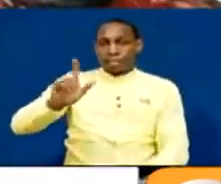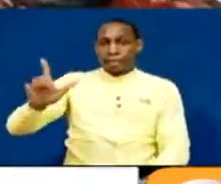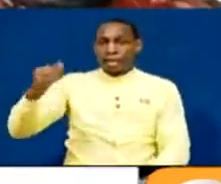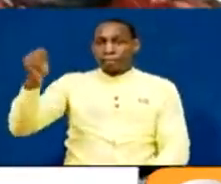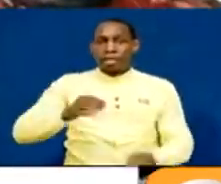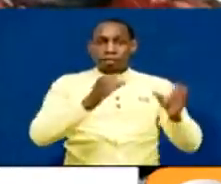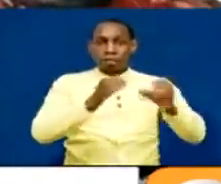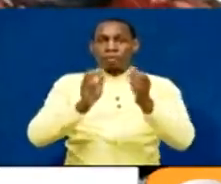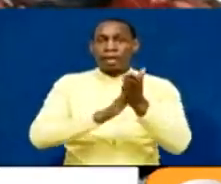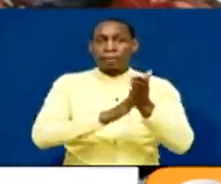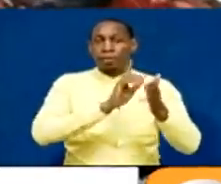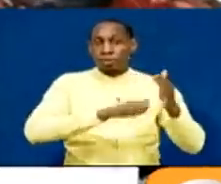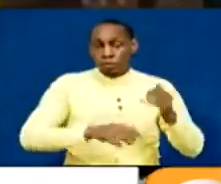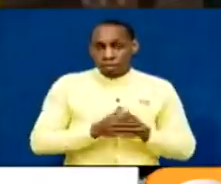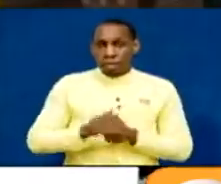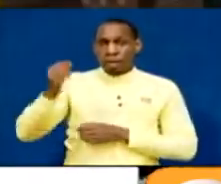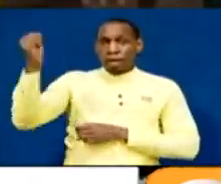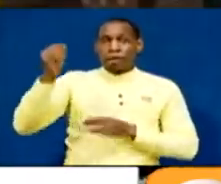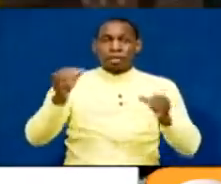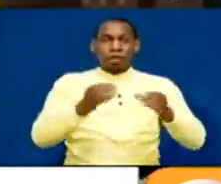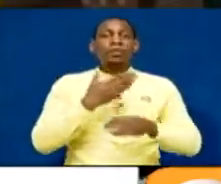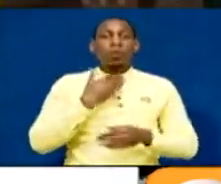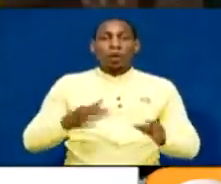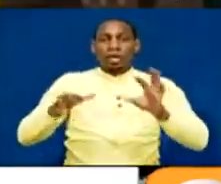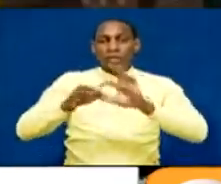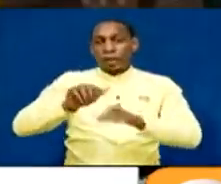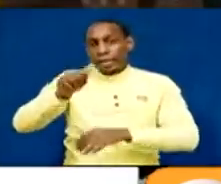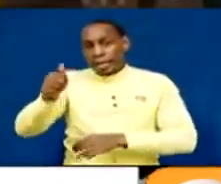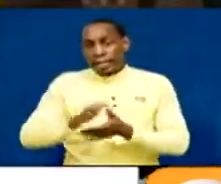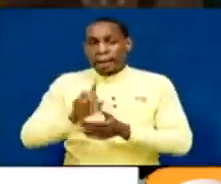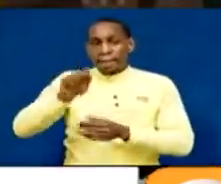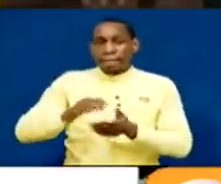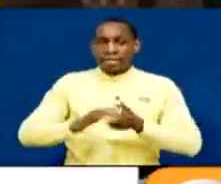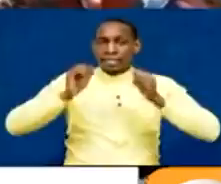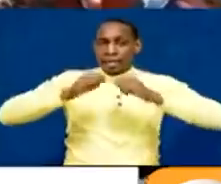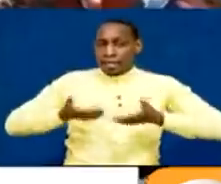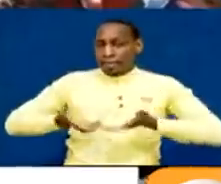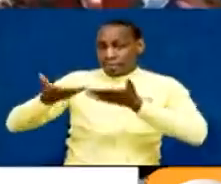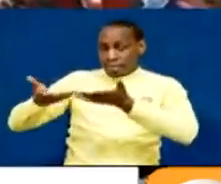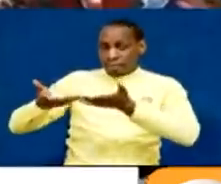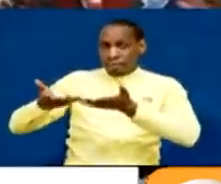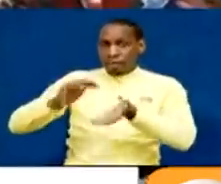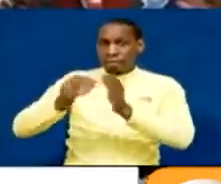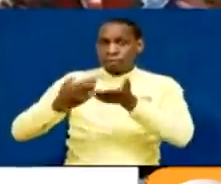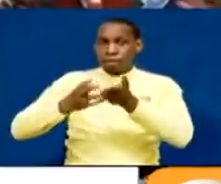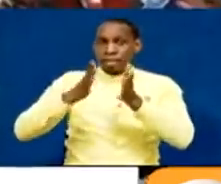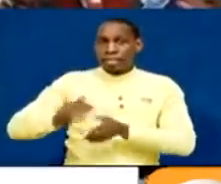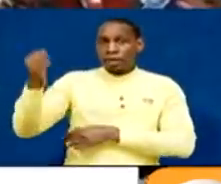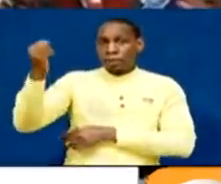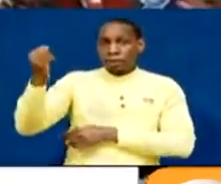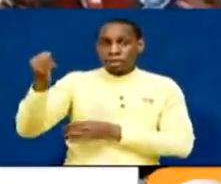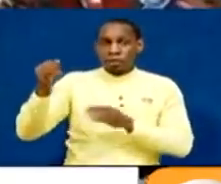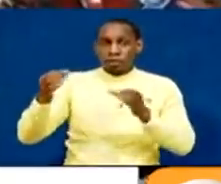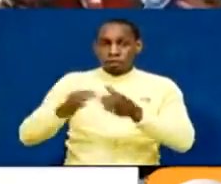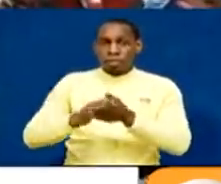vya kisiasa yanapendekeza kuwa vyama vinavyotaka kuungana ni sharti viwasilishe makubaliano yao kwa msajili wa vyama vya